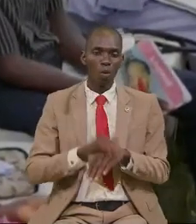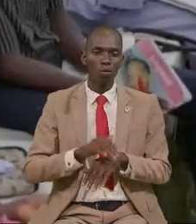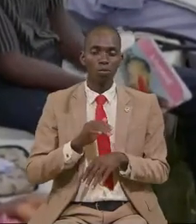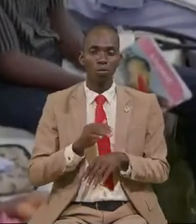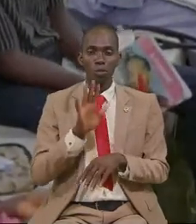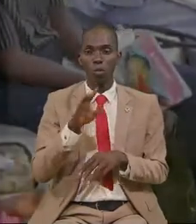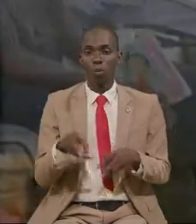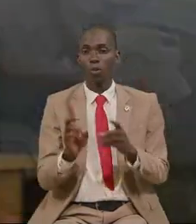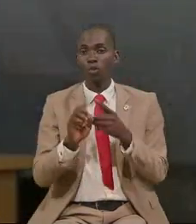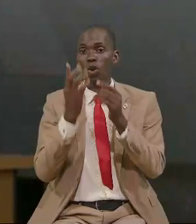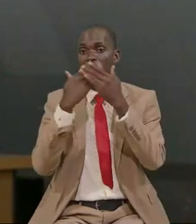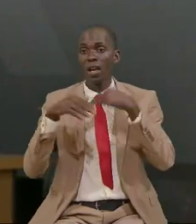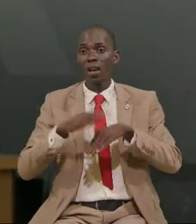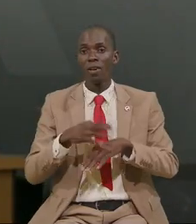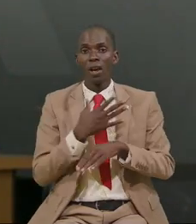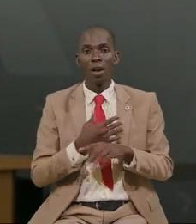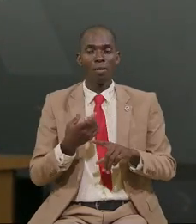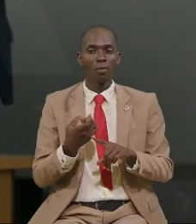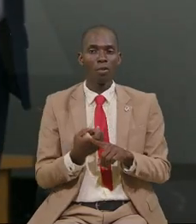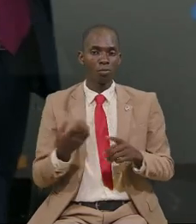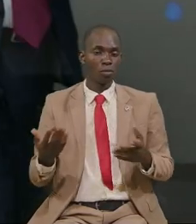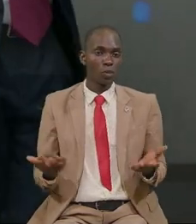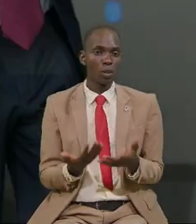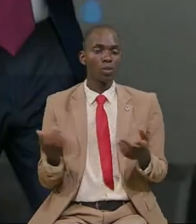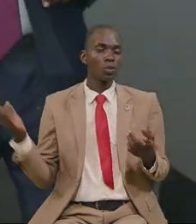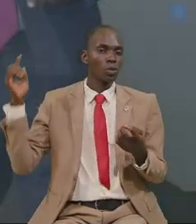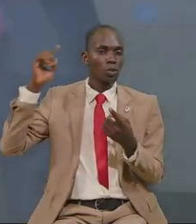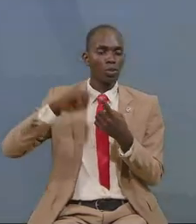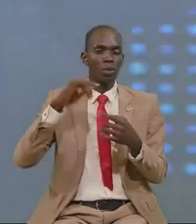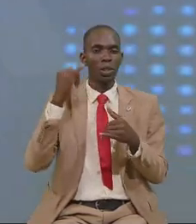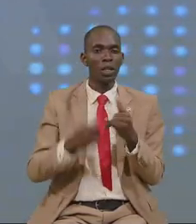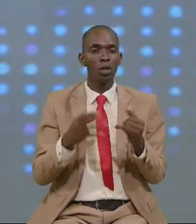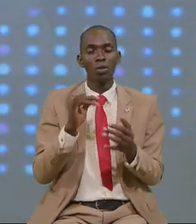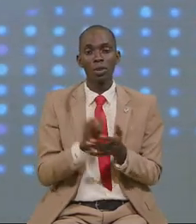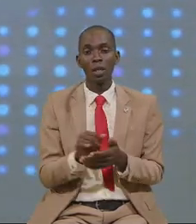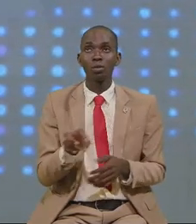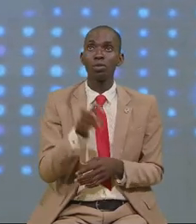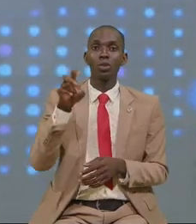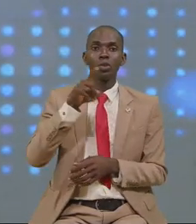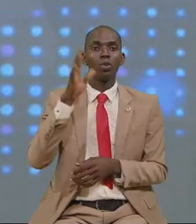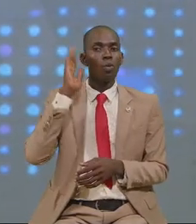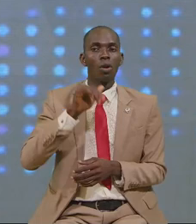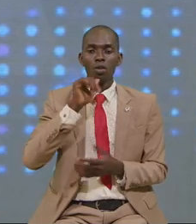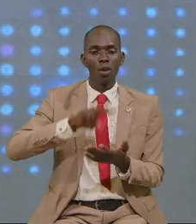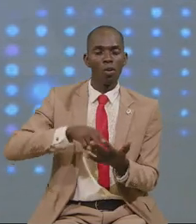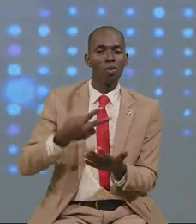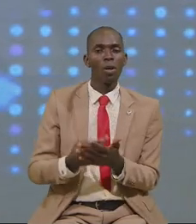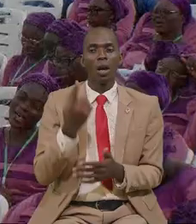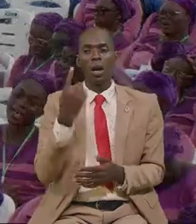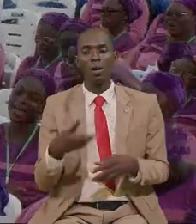here to the consummation of that journey, you will not fall by the